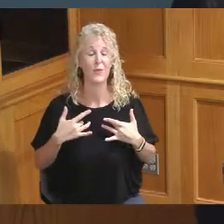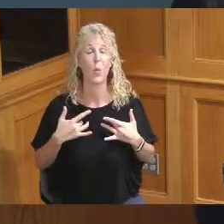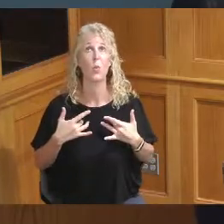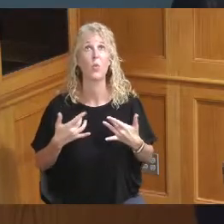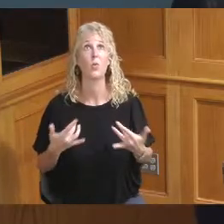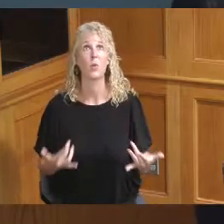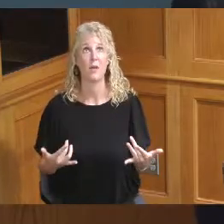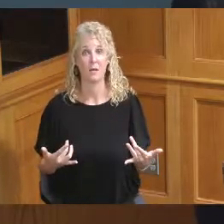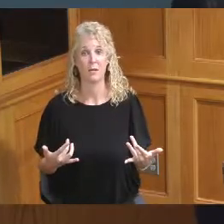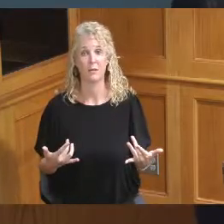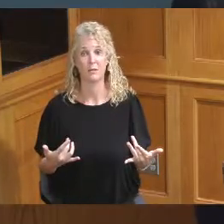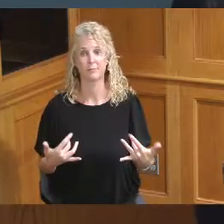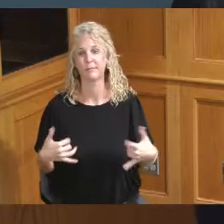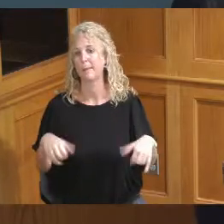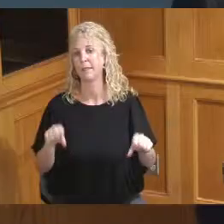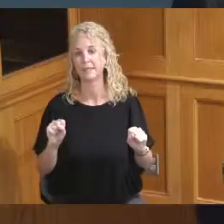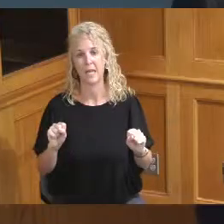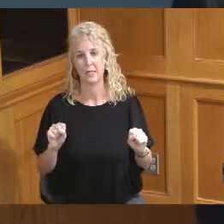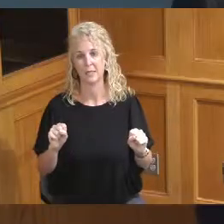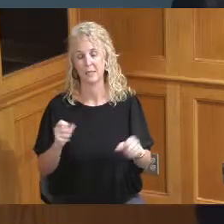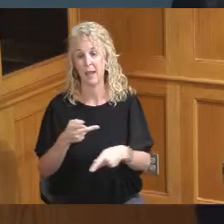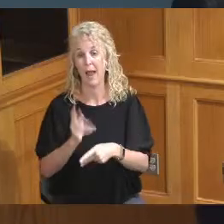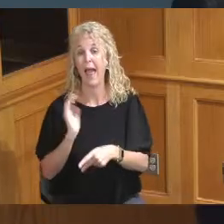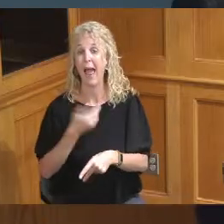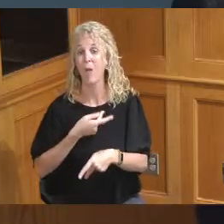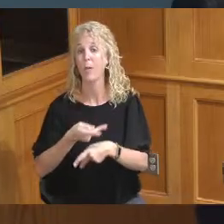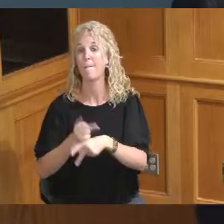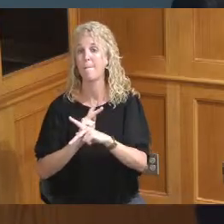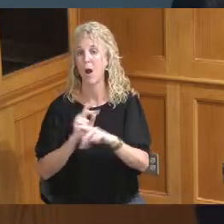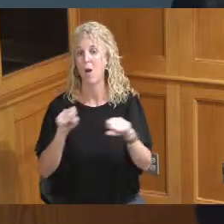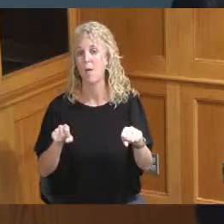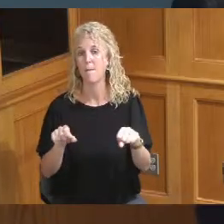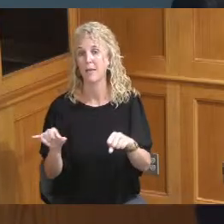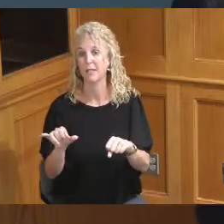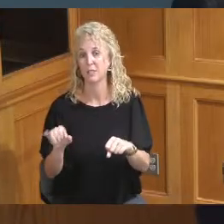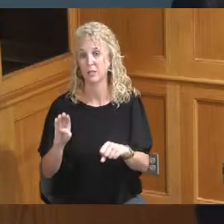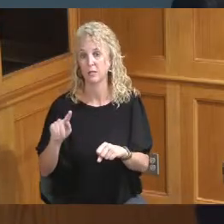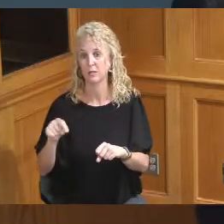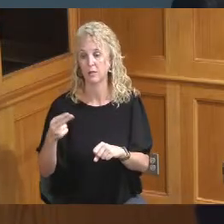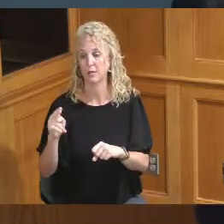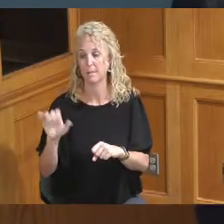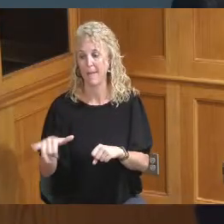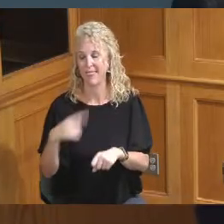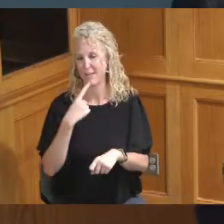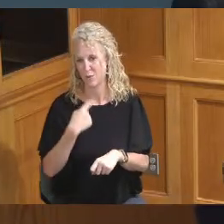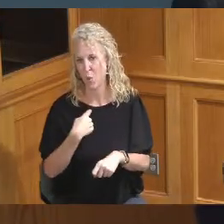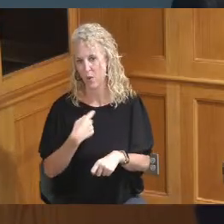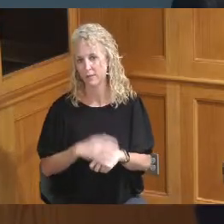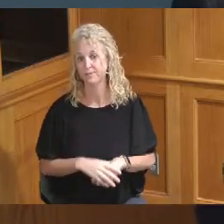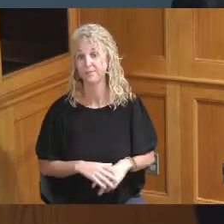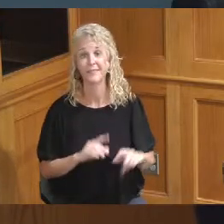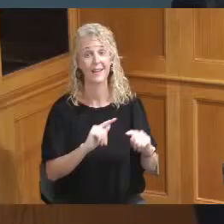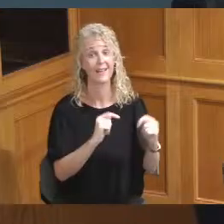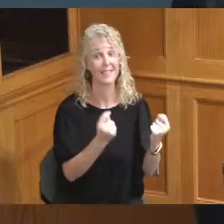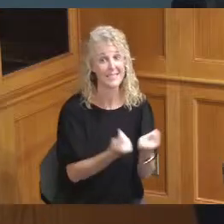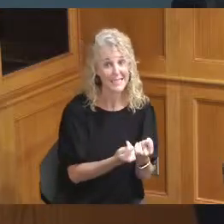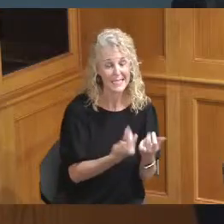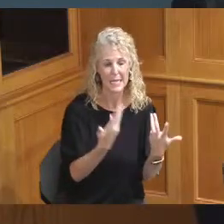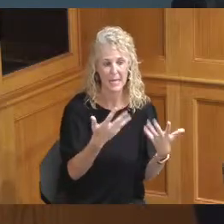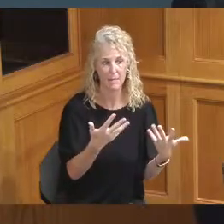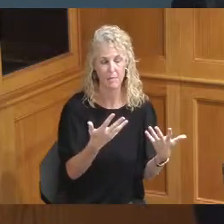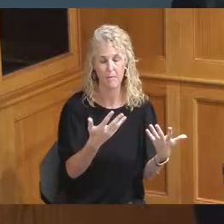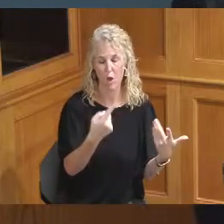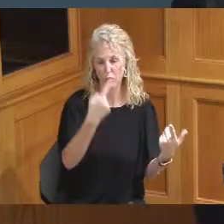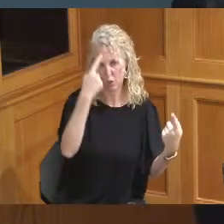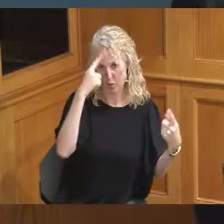within obviously also the borrowing capacity of the county, as Bethany determined for us. The team is also in. And I think this